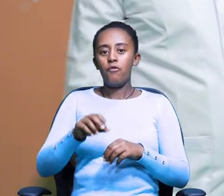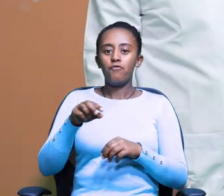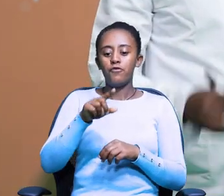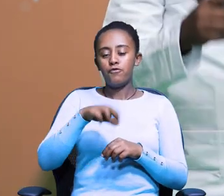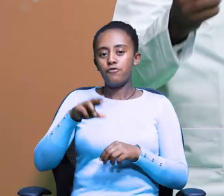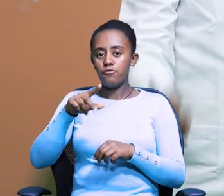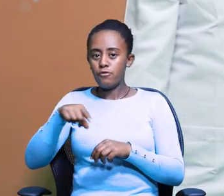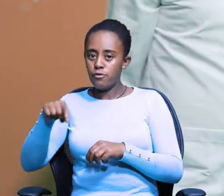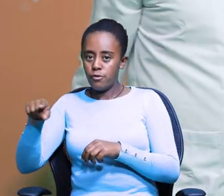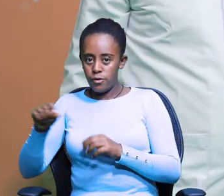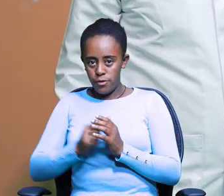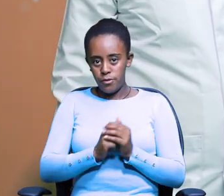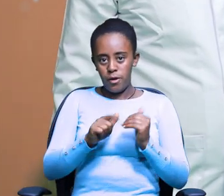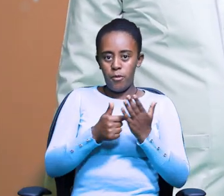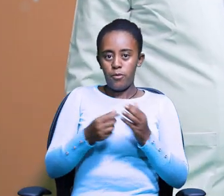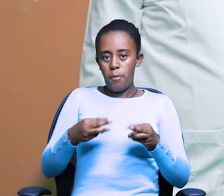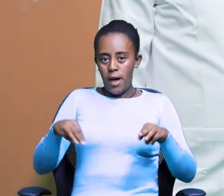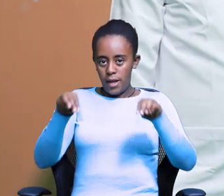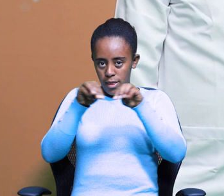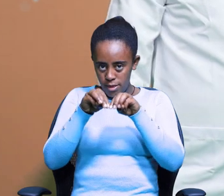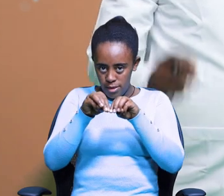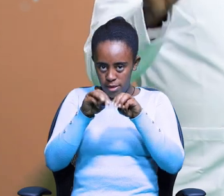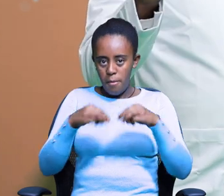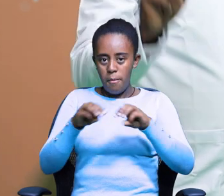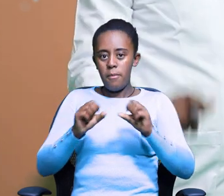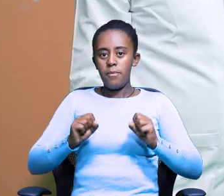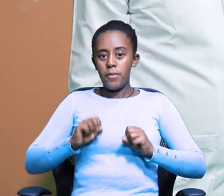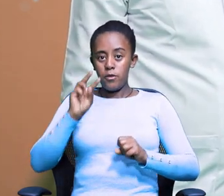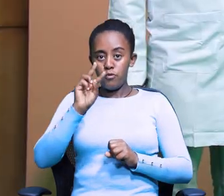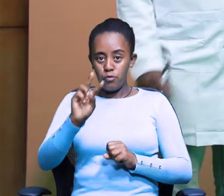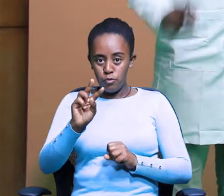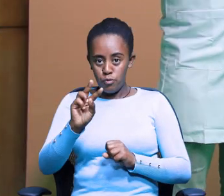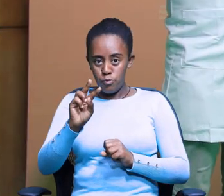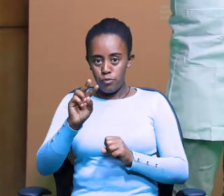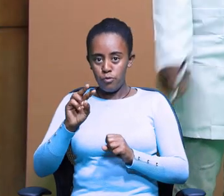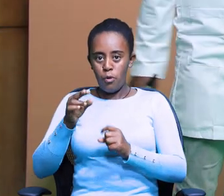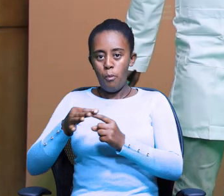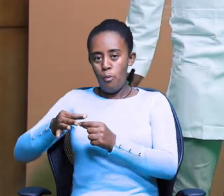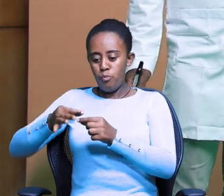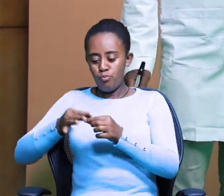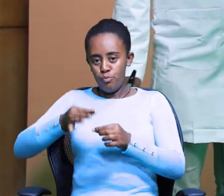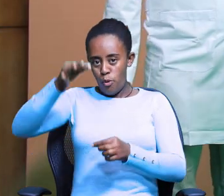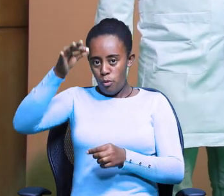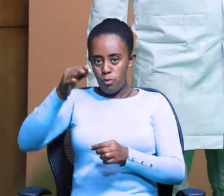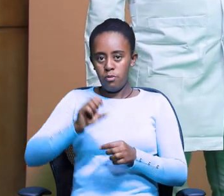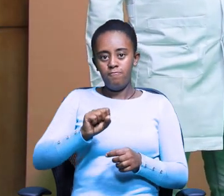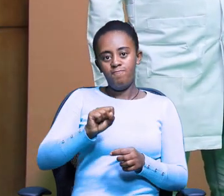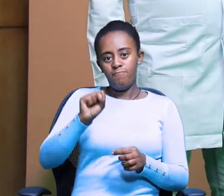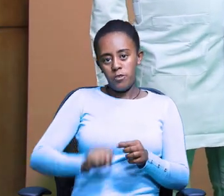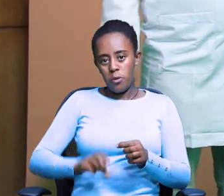point concerning about magnet. Magnet has two poles. The two poles of magnet are the north pole and the south